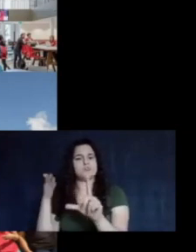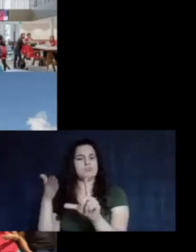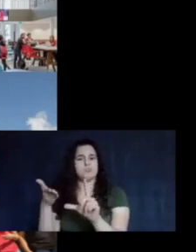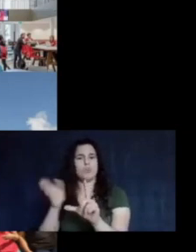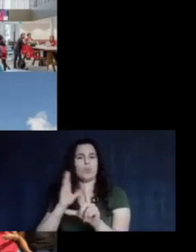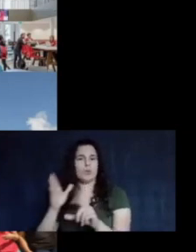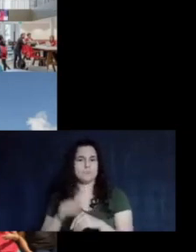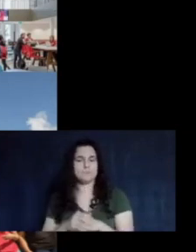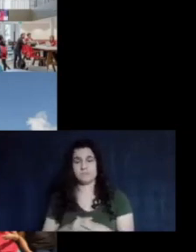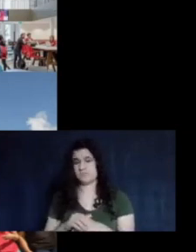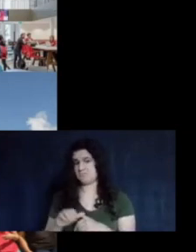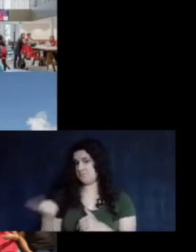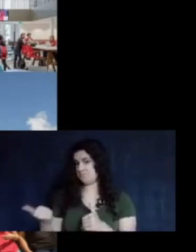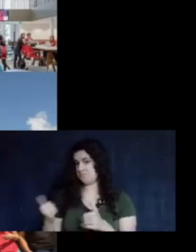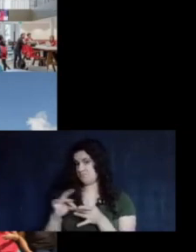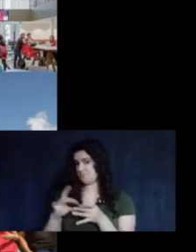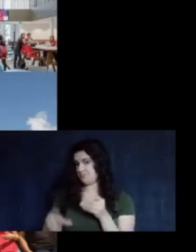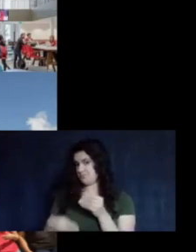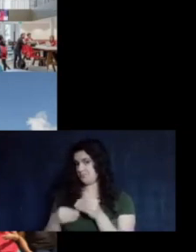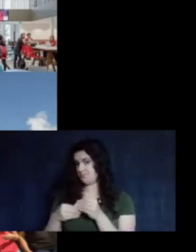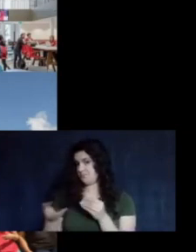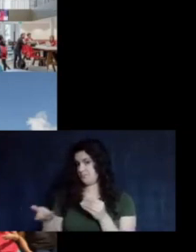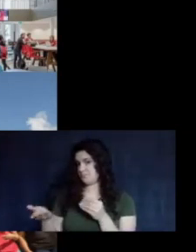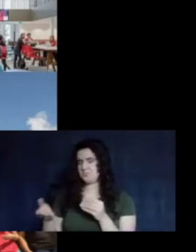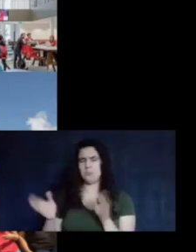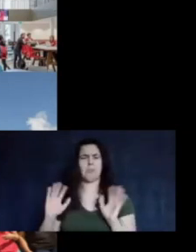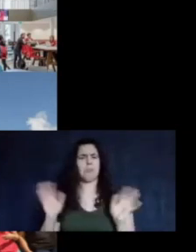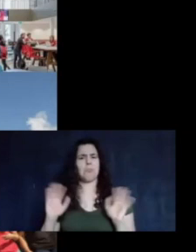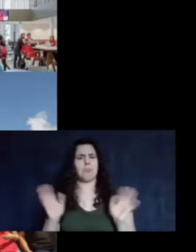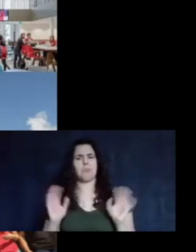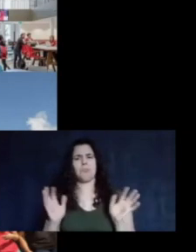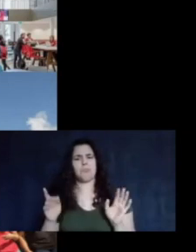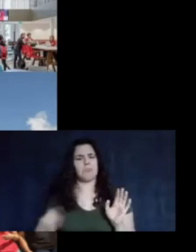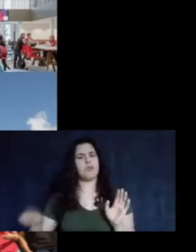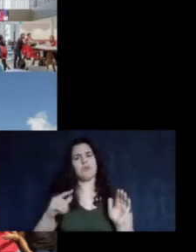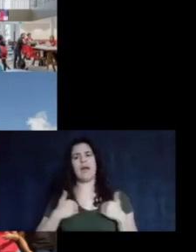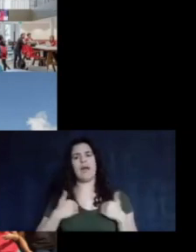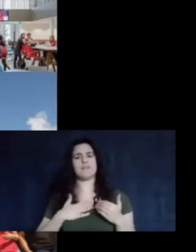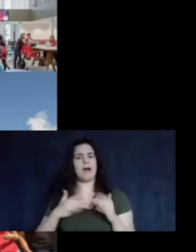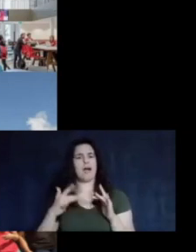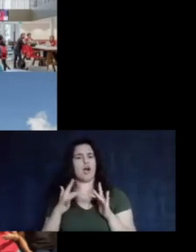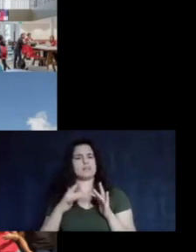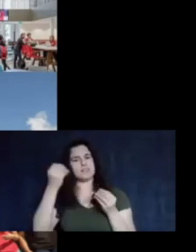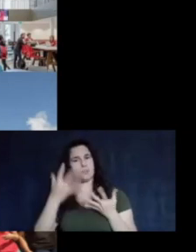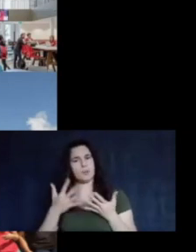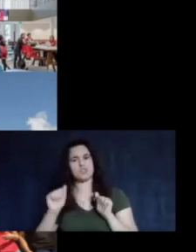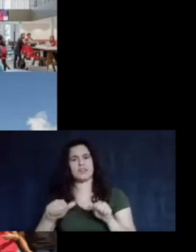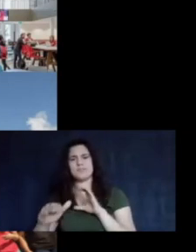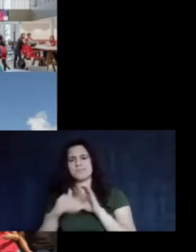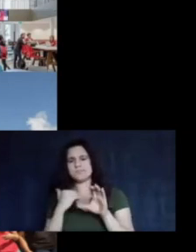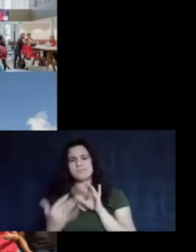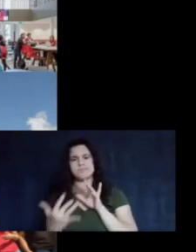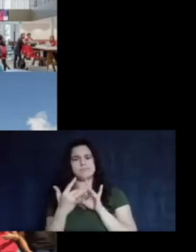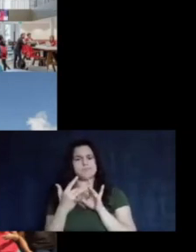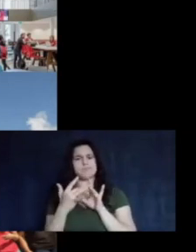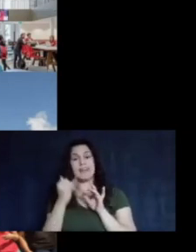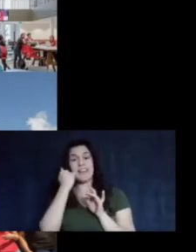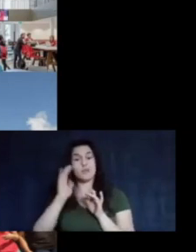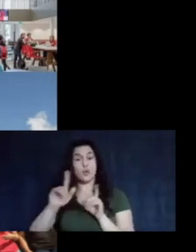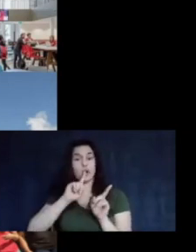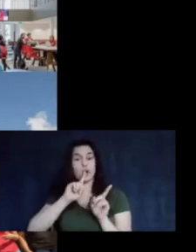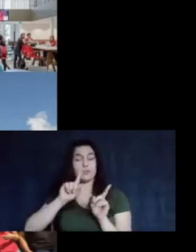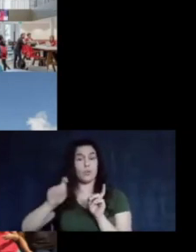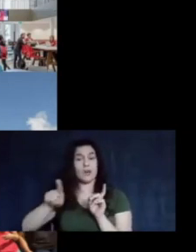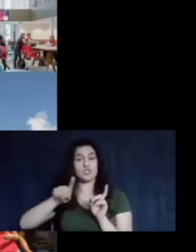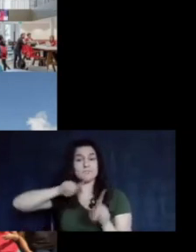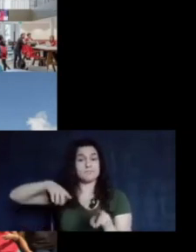You have anything else for us, Dr. Welch? No, you all have my contact information. Feel free to reach out. If we didn't get to your question, just shoot me an